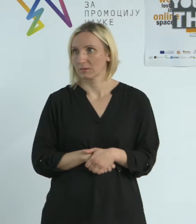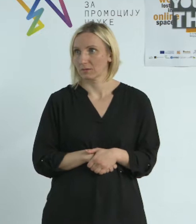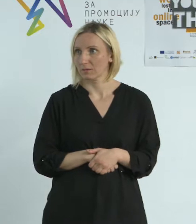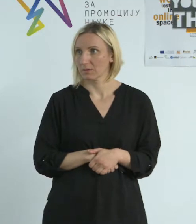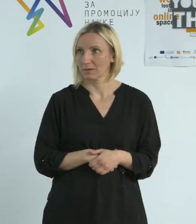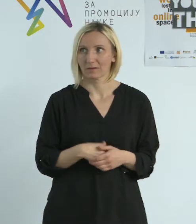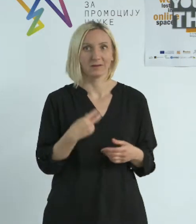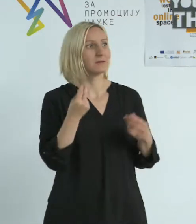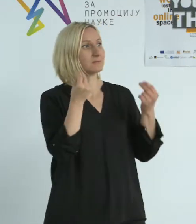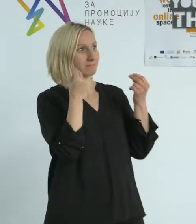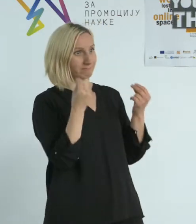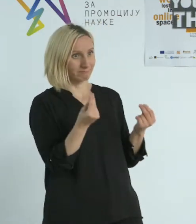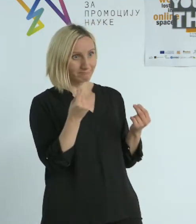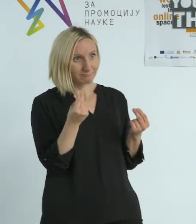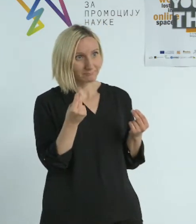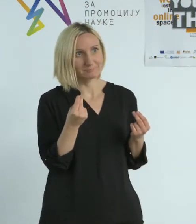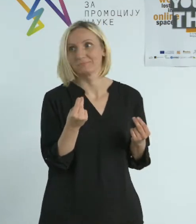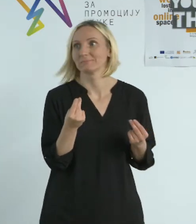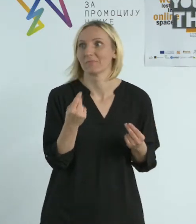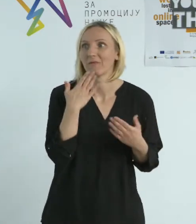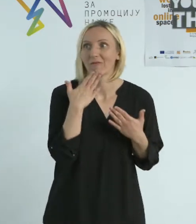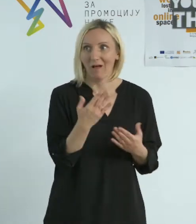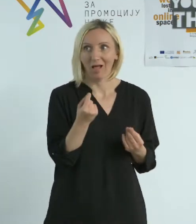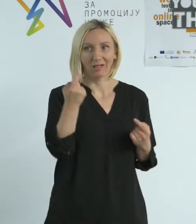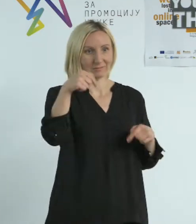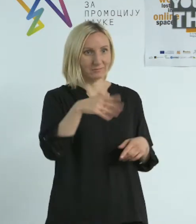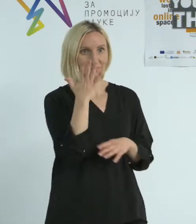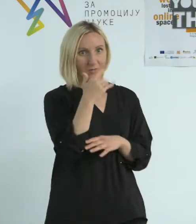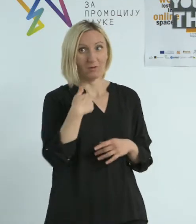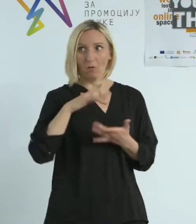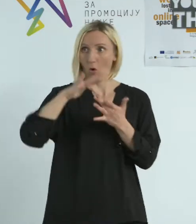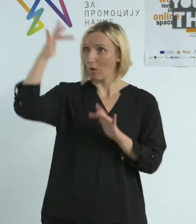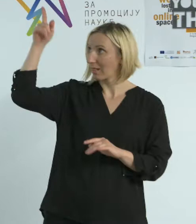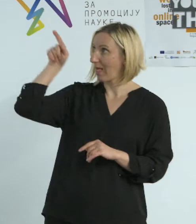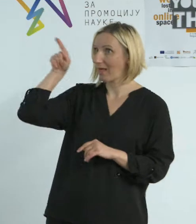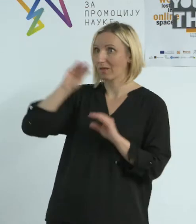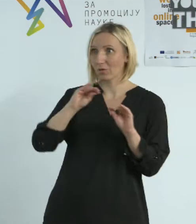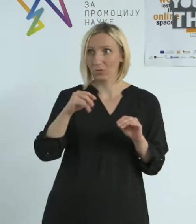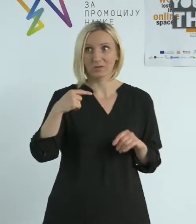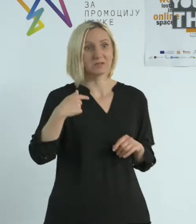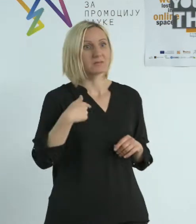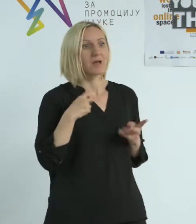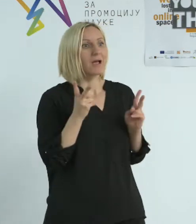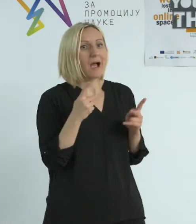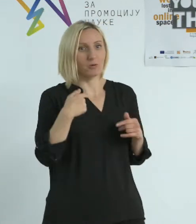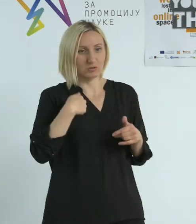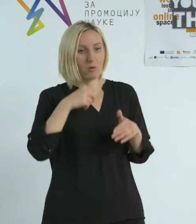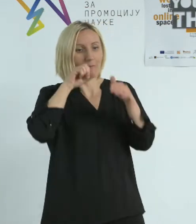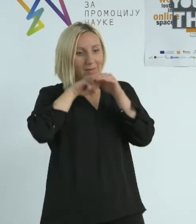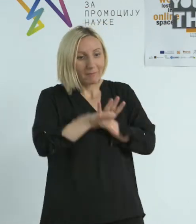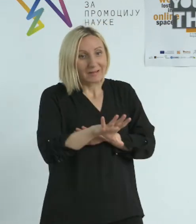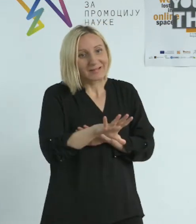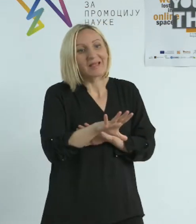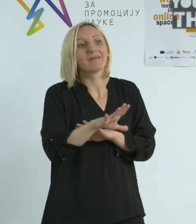good afternoon, ladies and gentlemen, and welcome to our presentation with the online course that we have created and implemented, or trying to